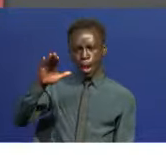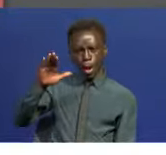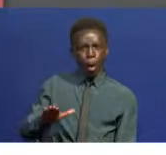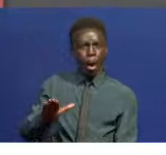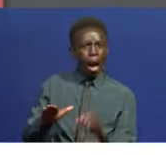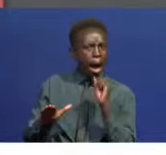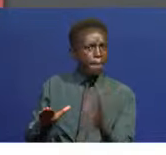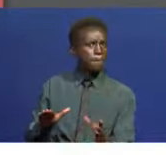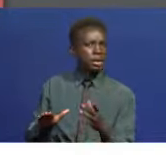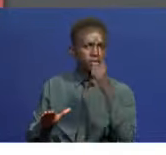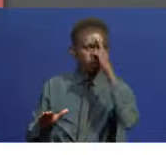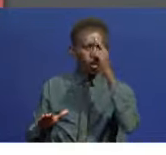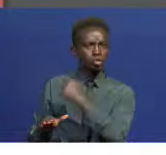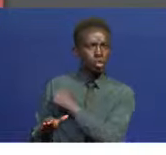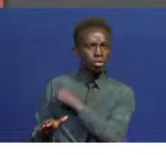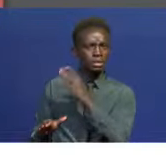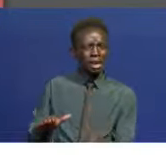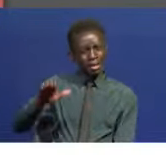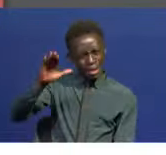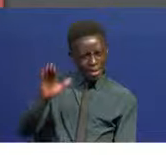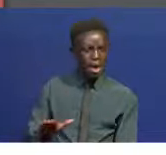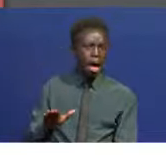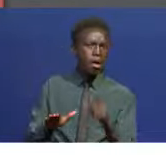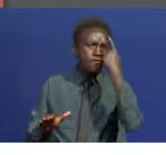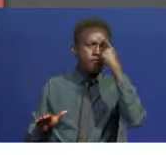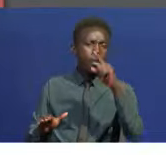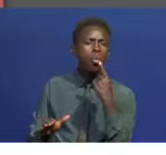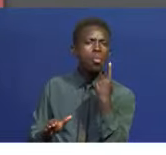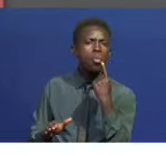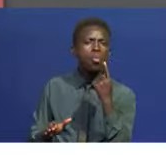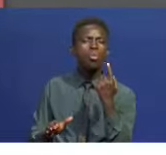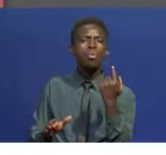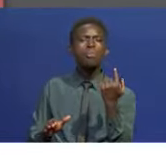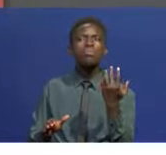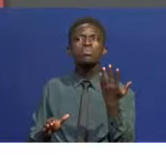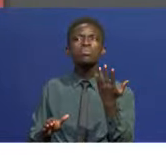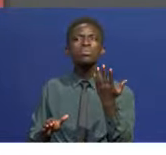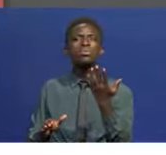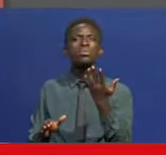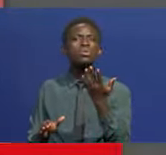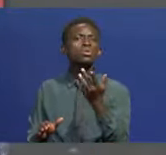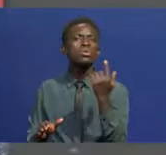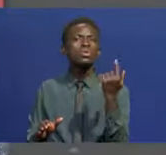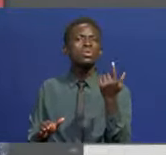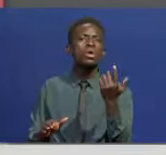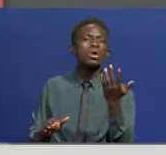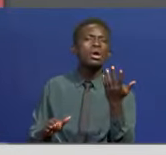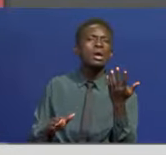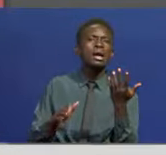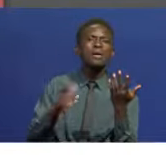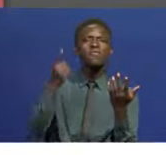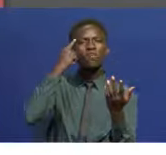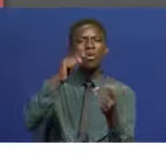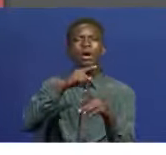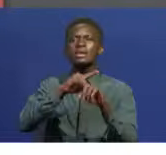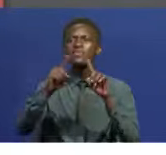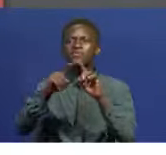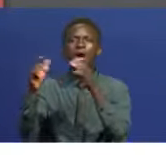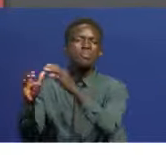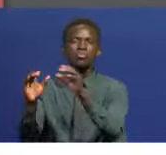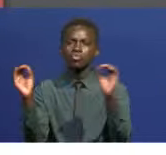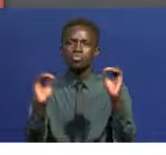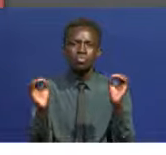in Nairobi. We don't have a minimum wage supermarket where cars go to for minimum wage. We go where Dr. William go to shop, you know? And you,